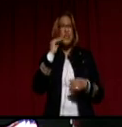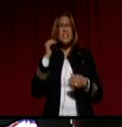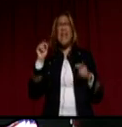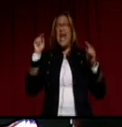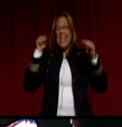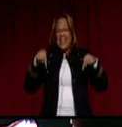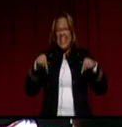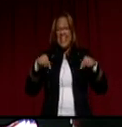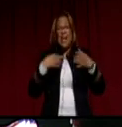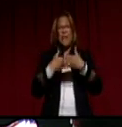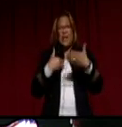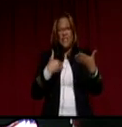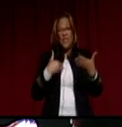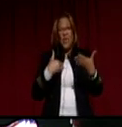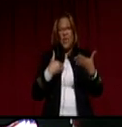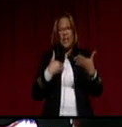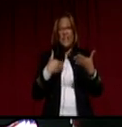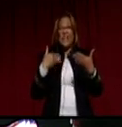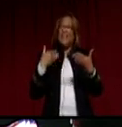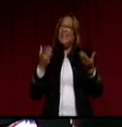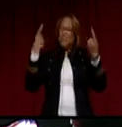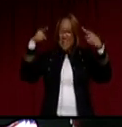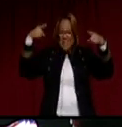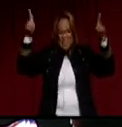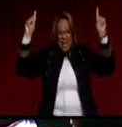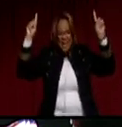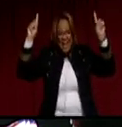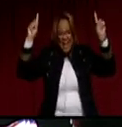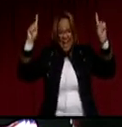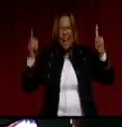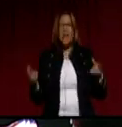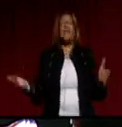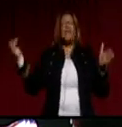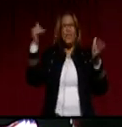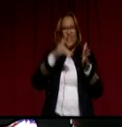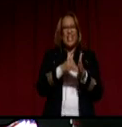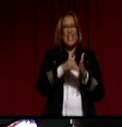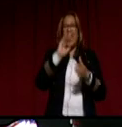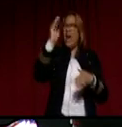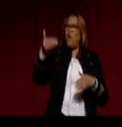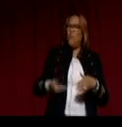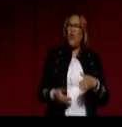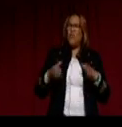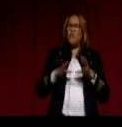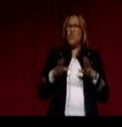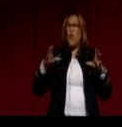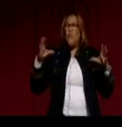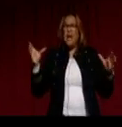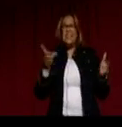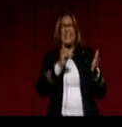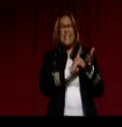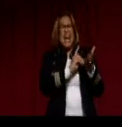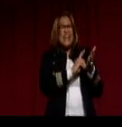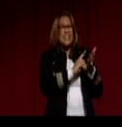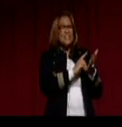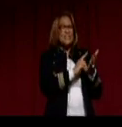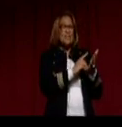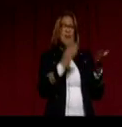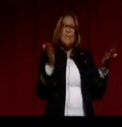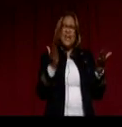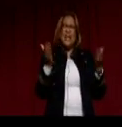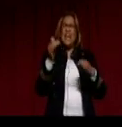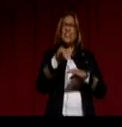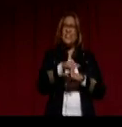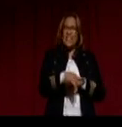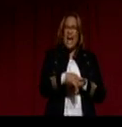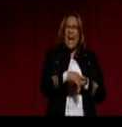we came through it, and we're going to come through this one. So Dr. Grossman, welcome so much. Thank you for being here tonight. Thank you